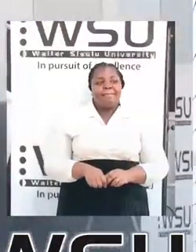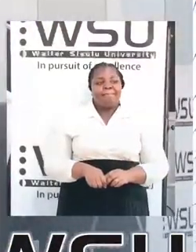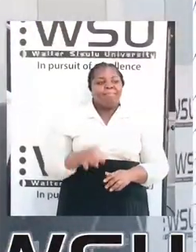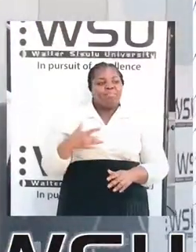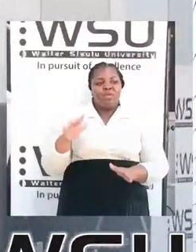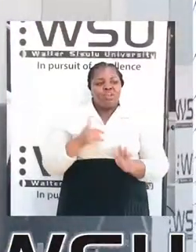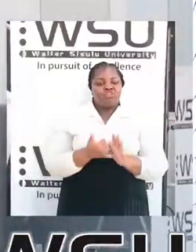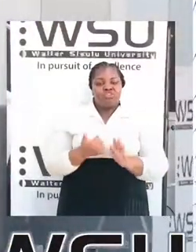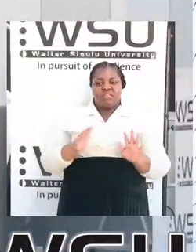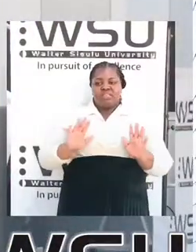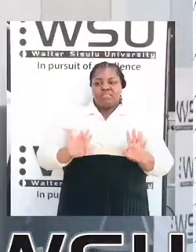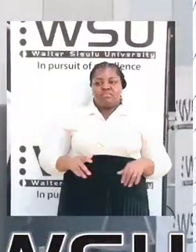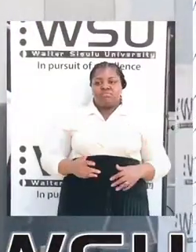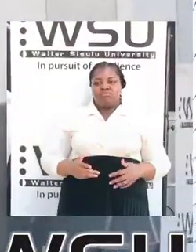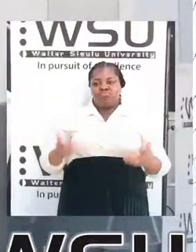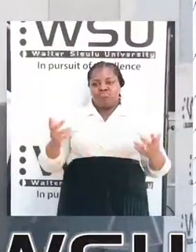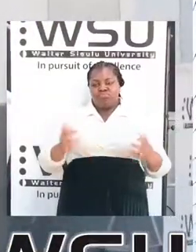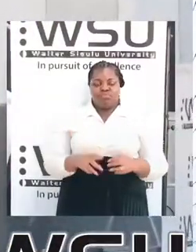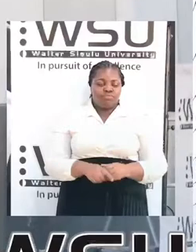Asihlalanga nje.